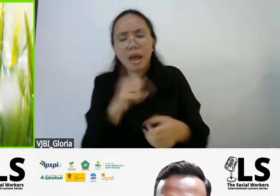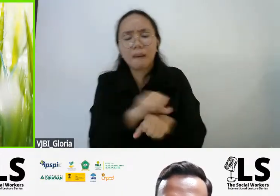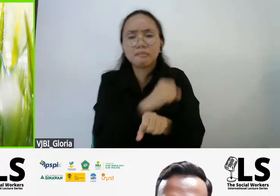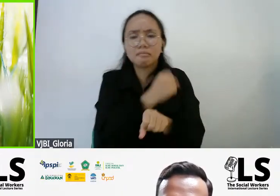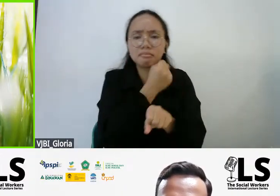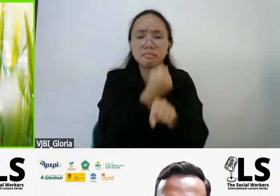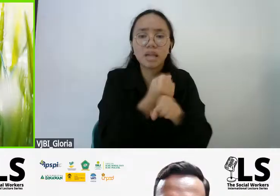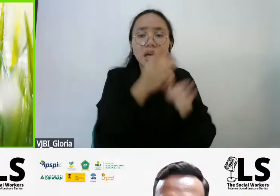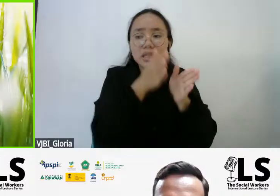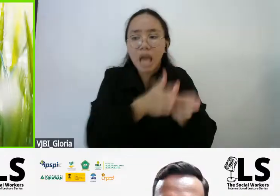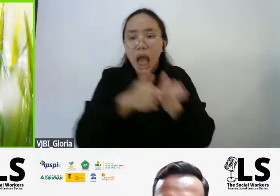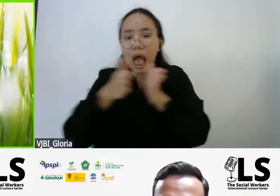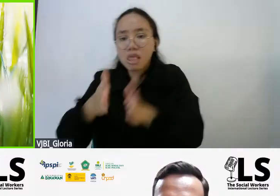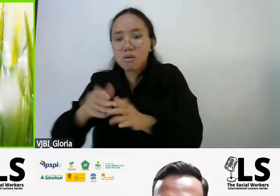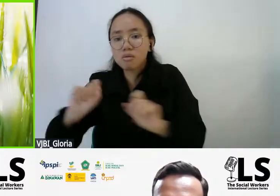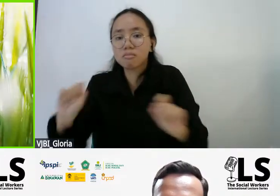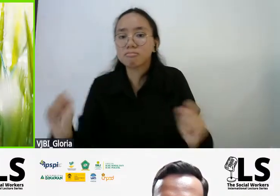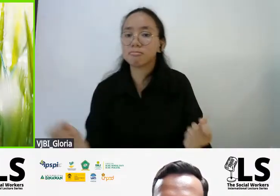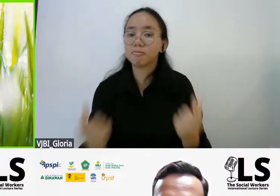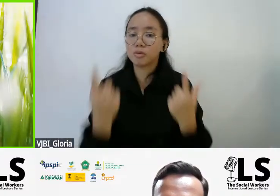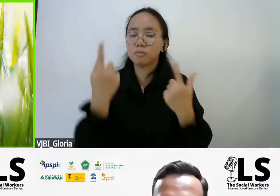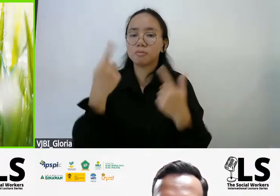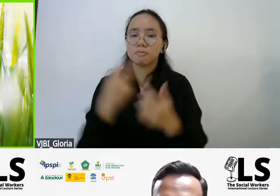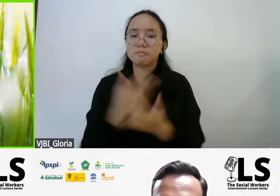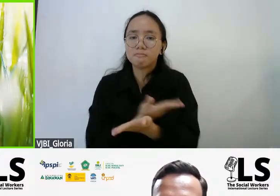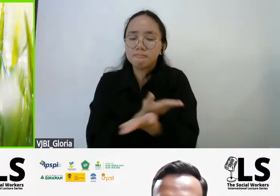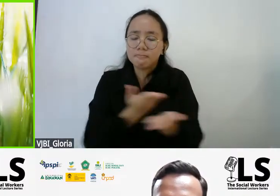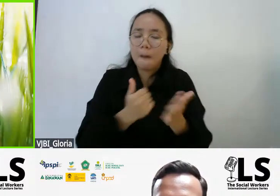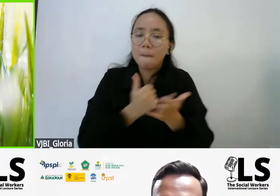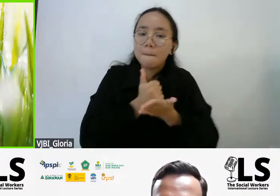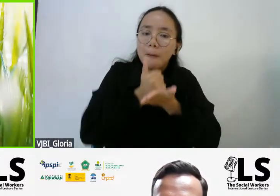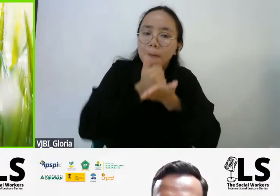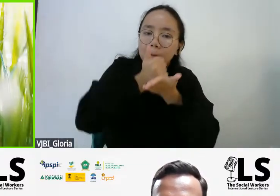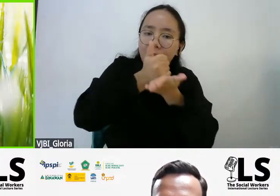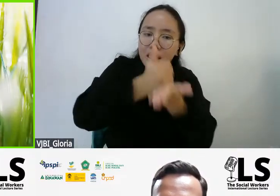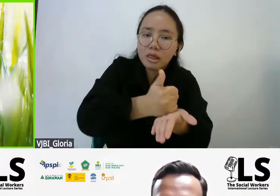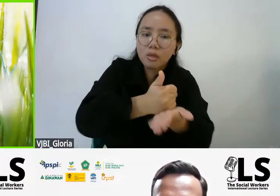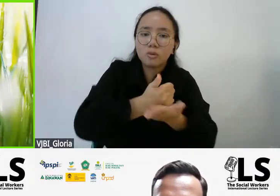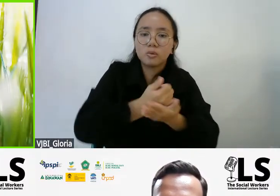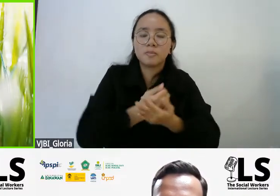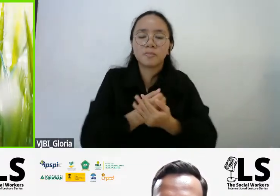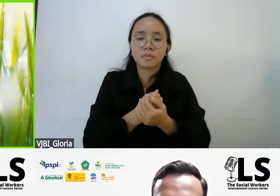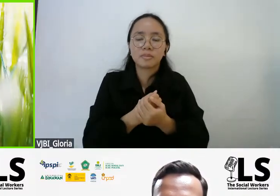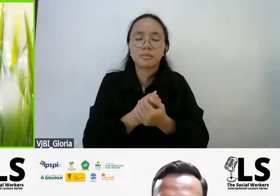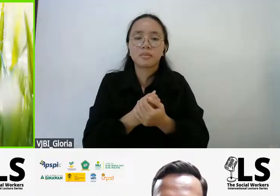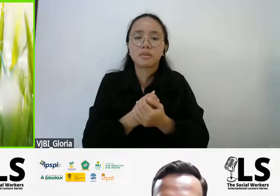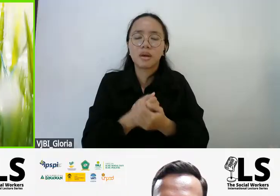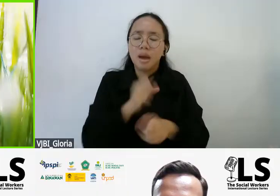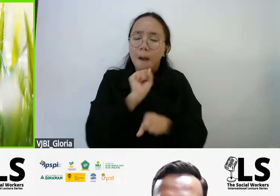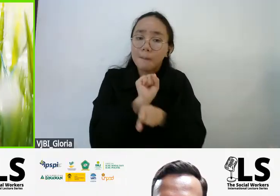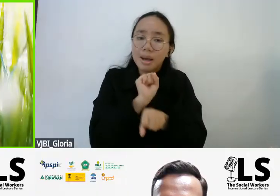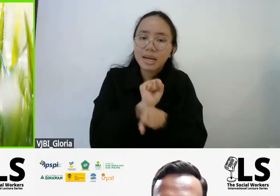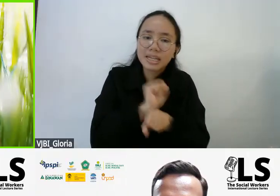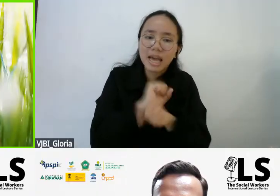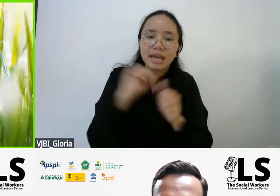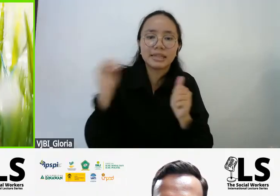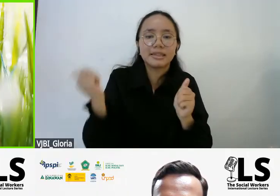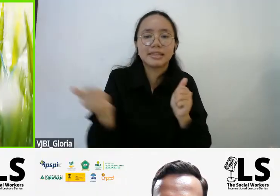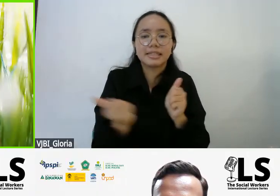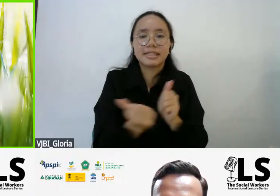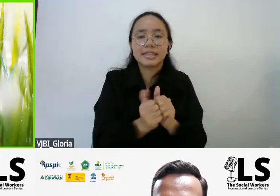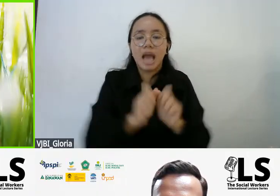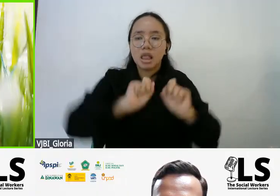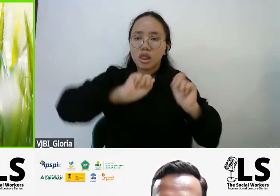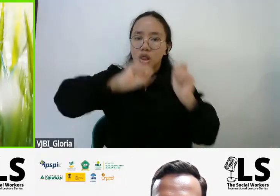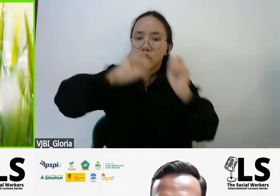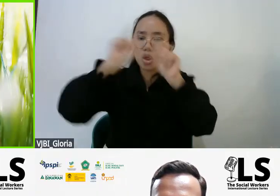helpful. But the same is true as a group. As a group, you are just so much more powerful